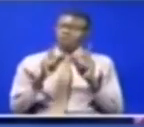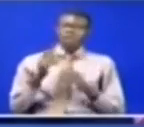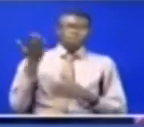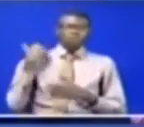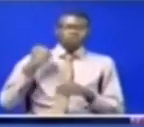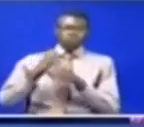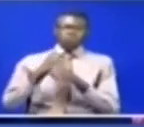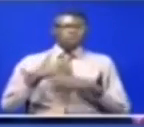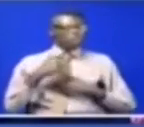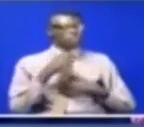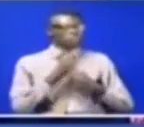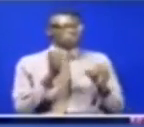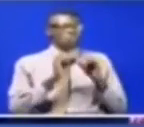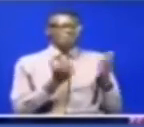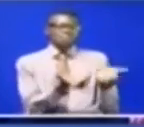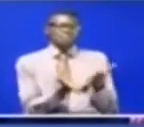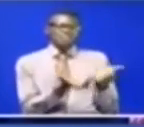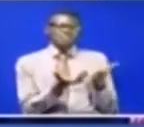employed. Yes. He was not. He was doing business.